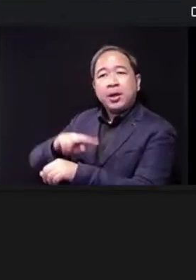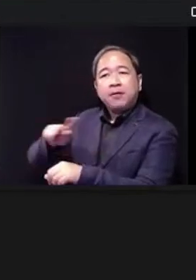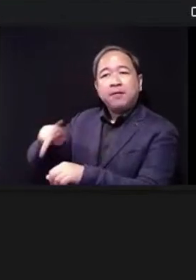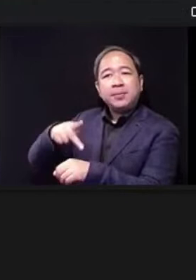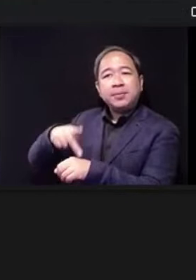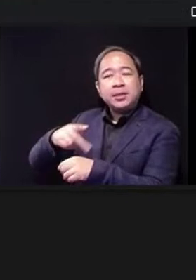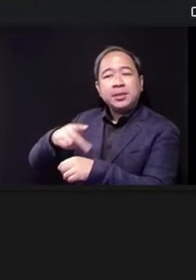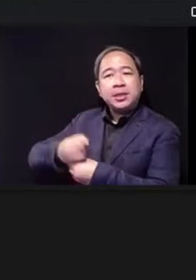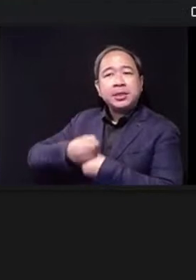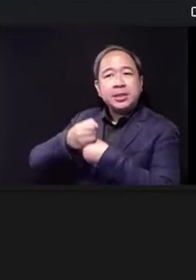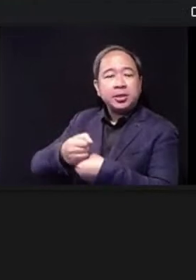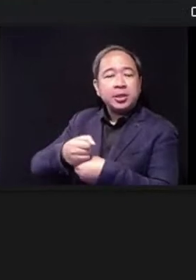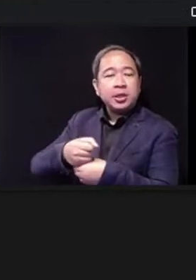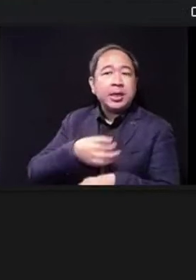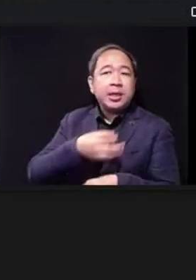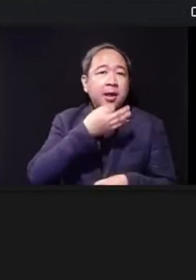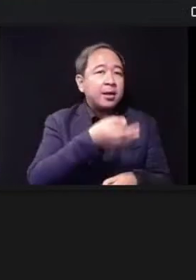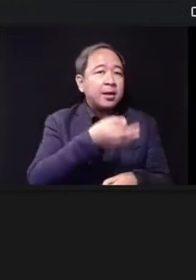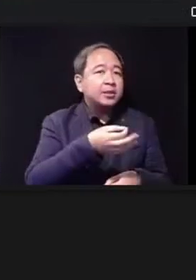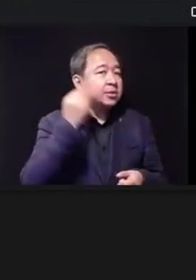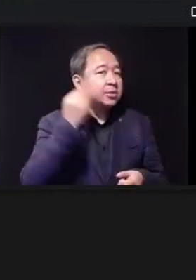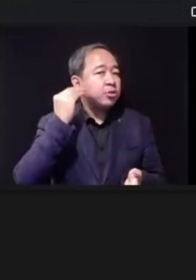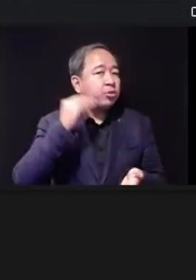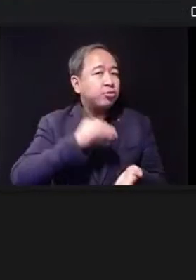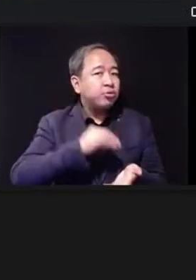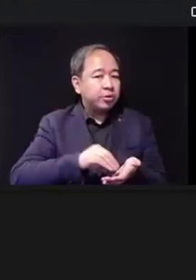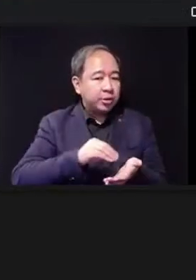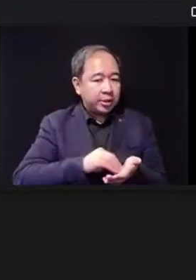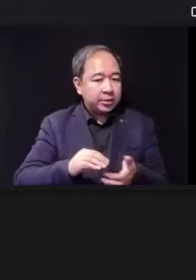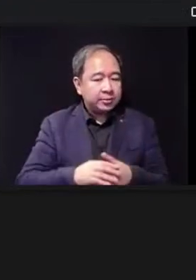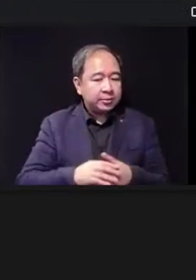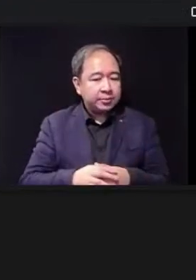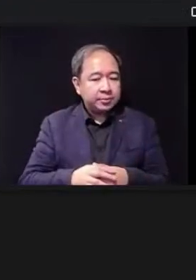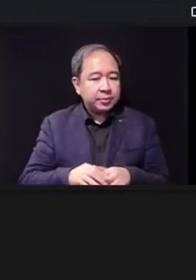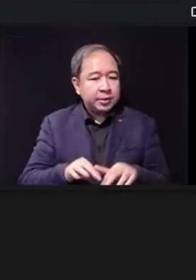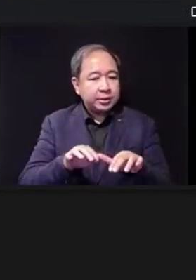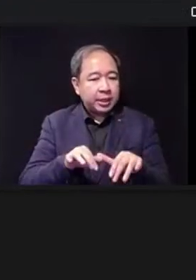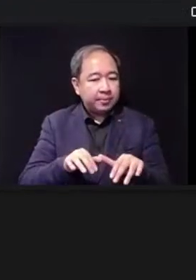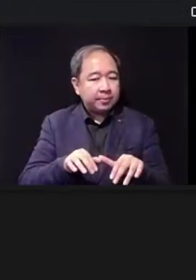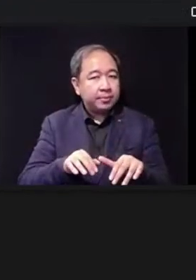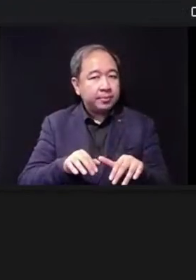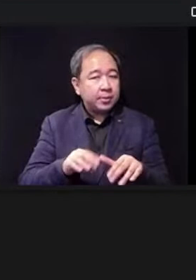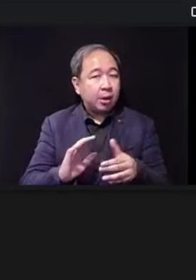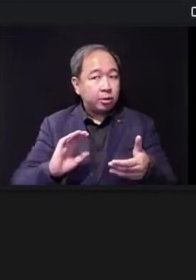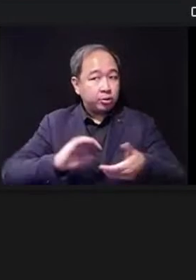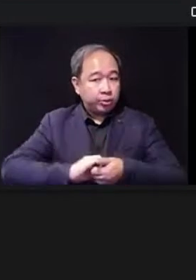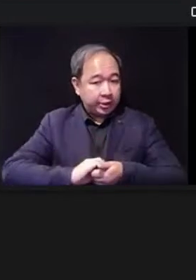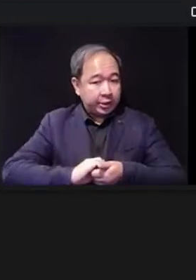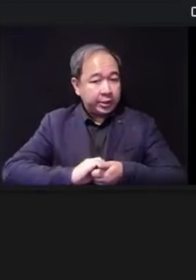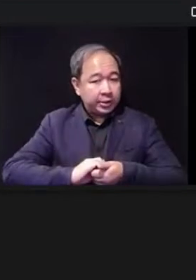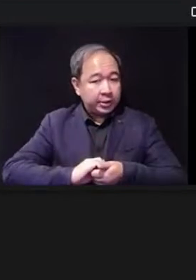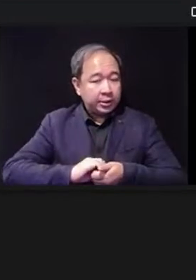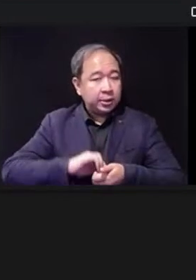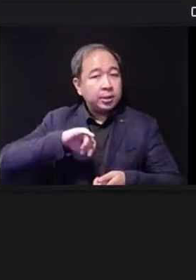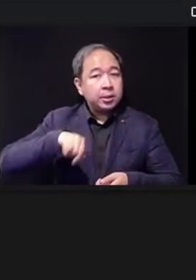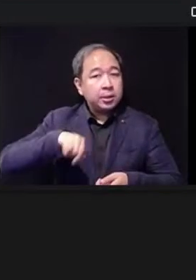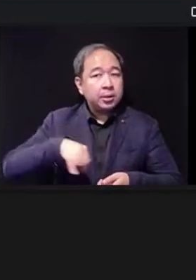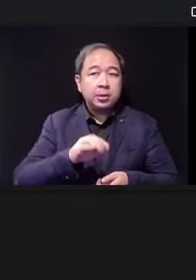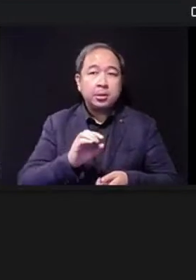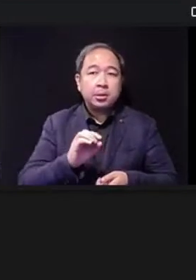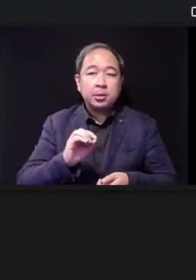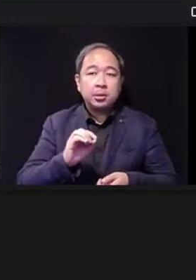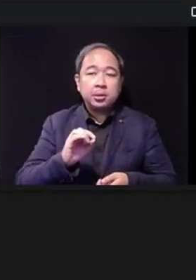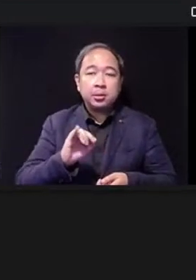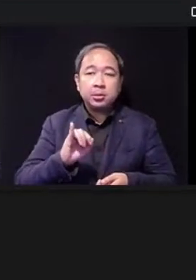may I request the secretary to write first the word jointly, then we will, the